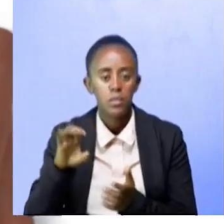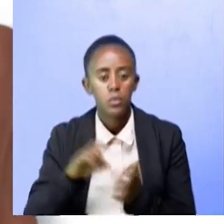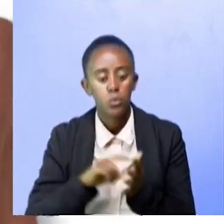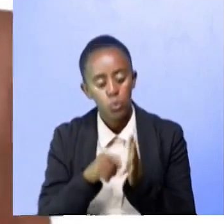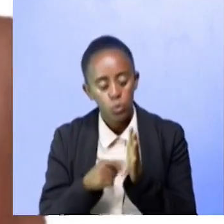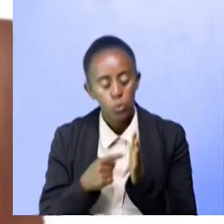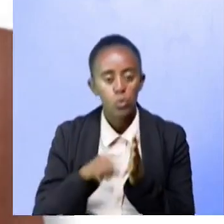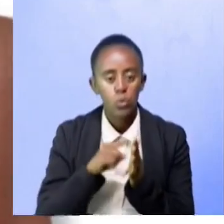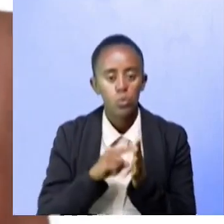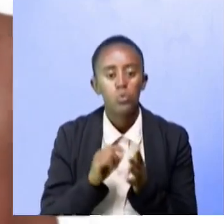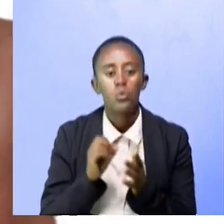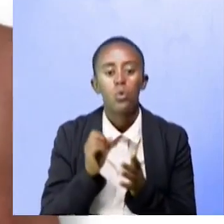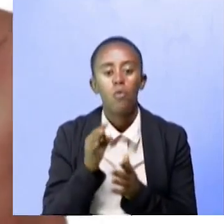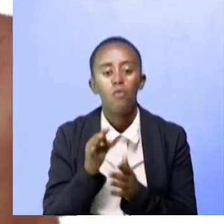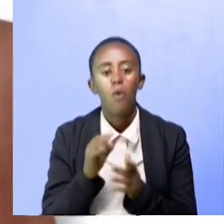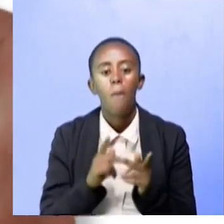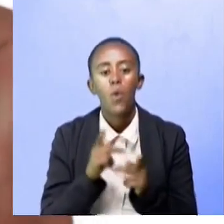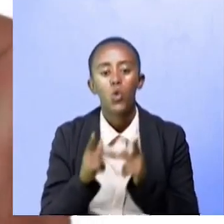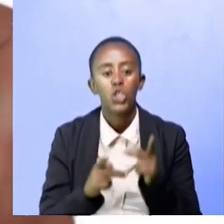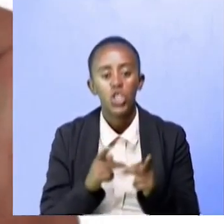procedures